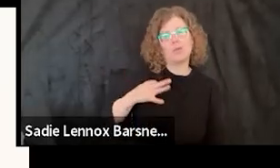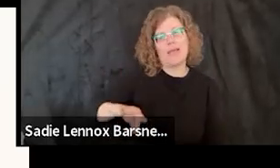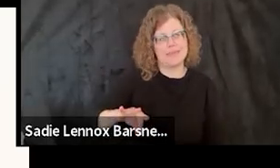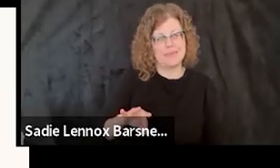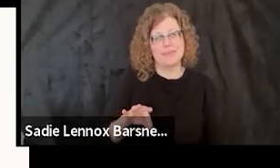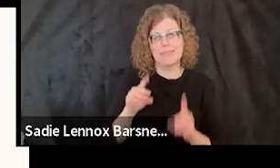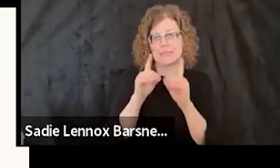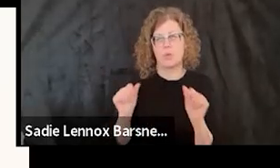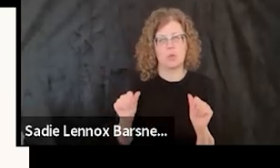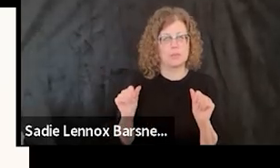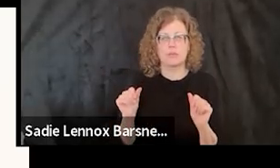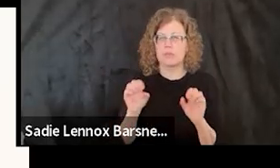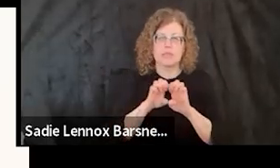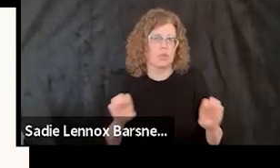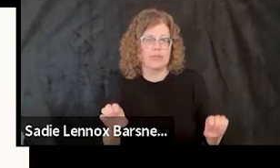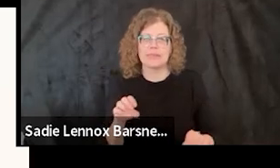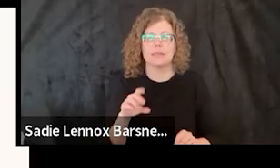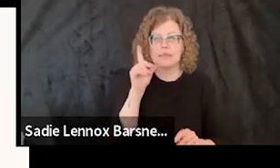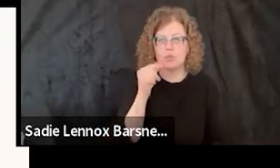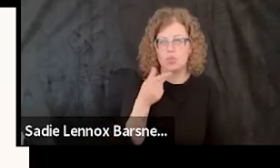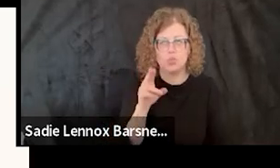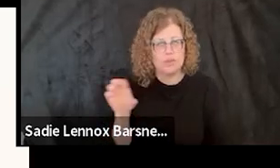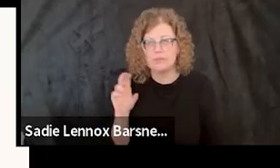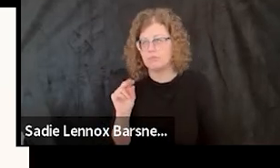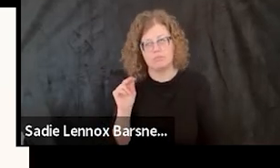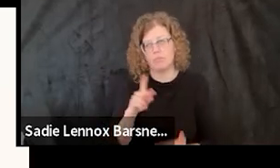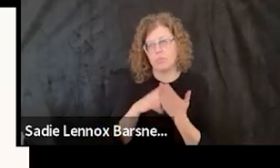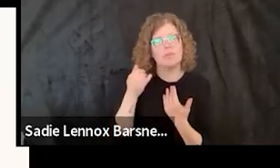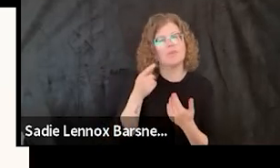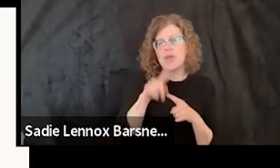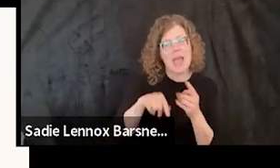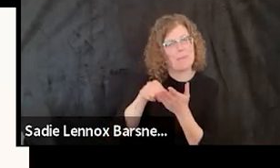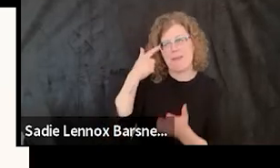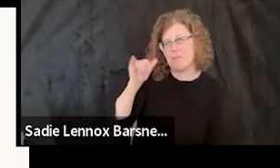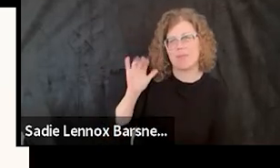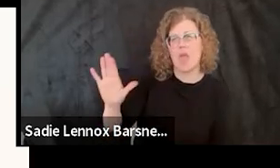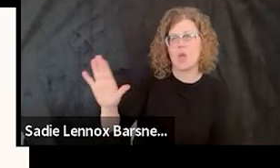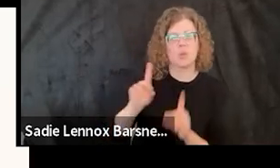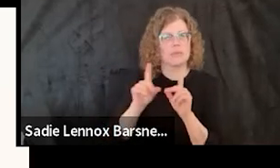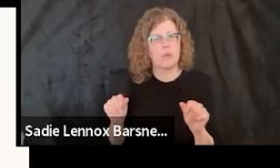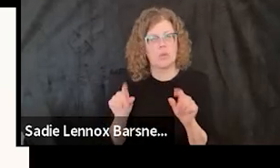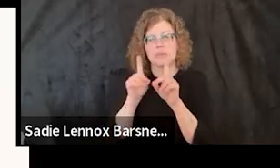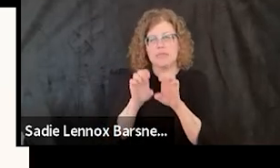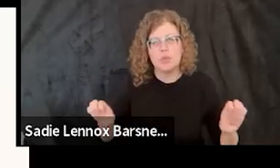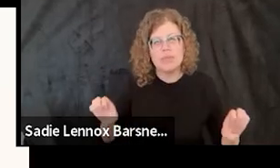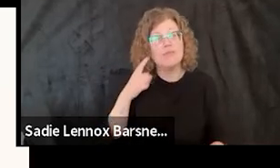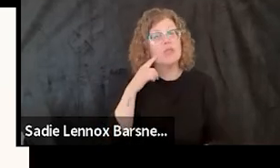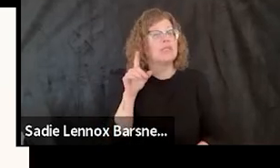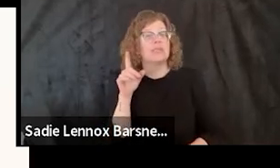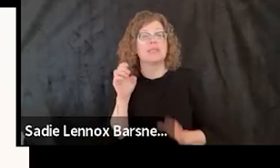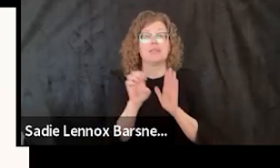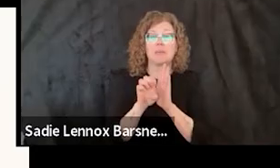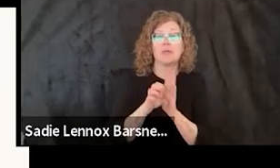granting program. Meaning we can't pay for your diploma or degree. So if you are taking courses in pursuit of this